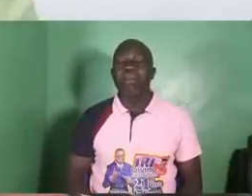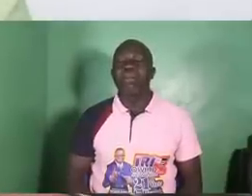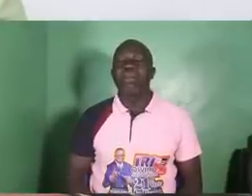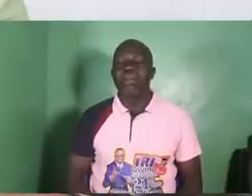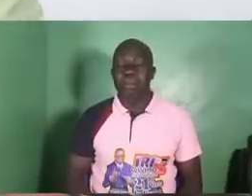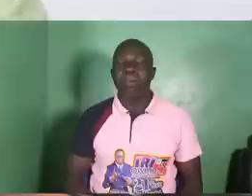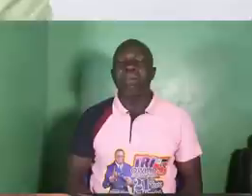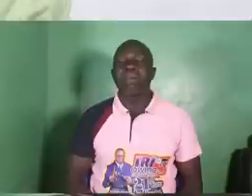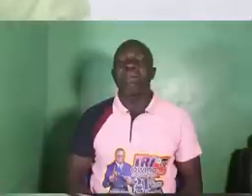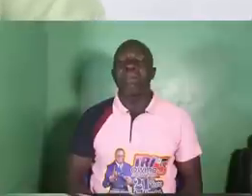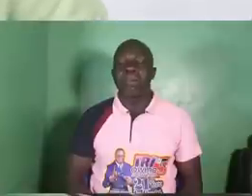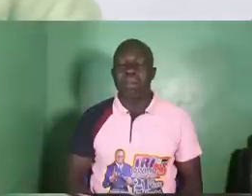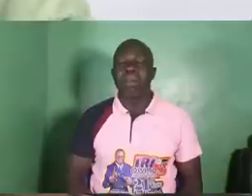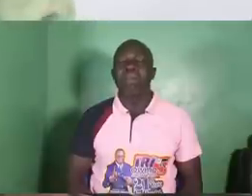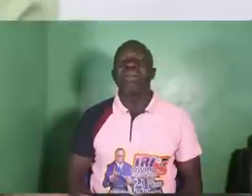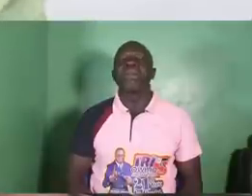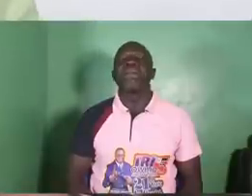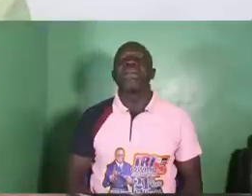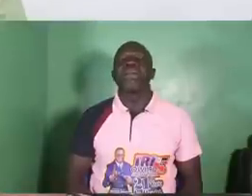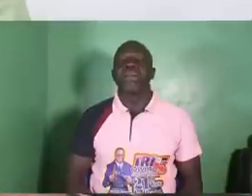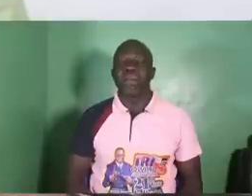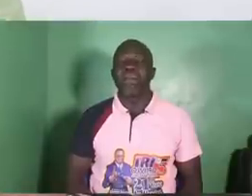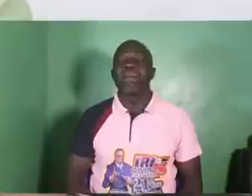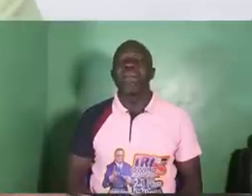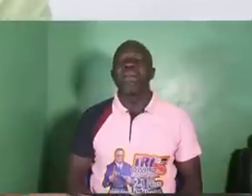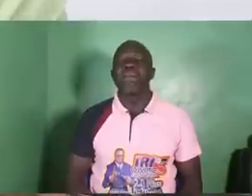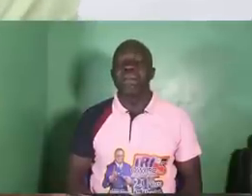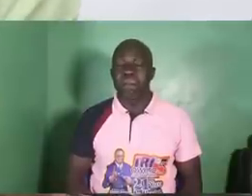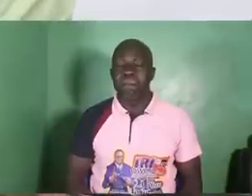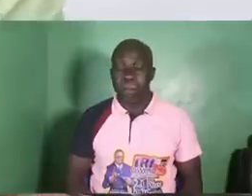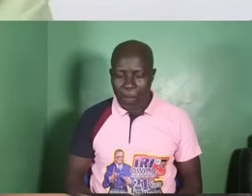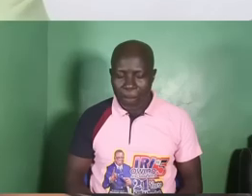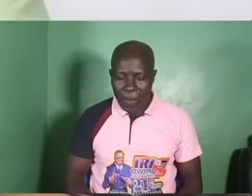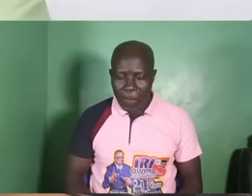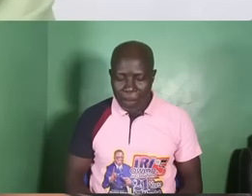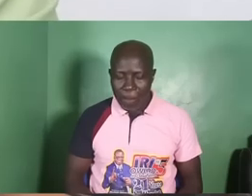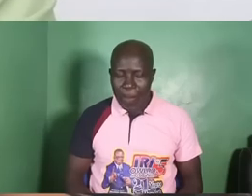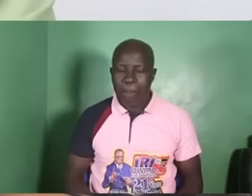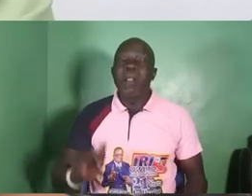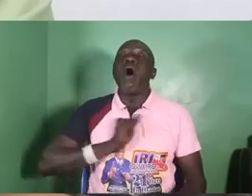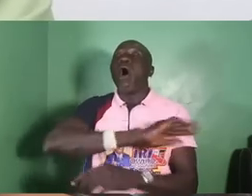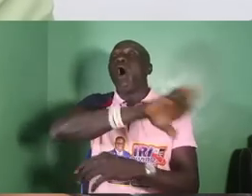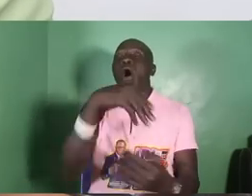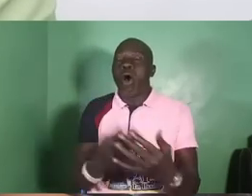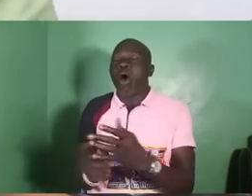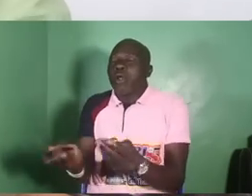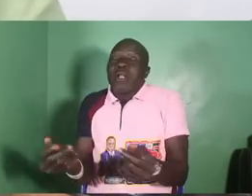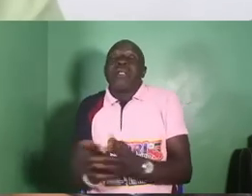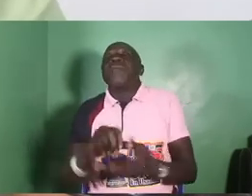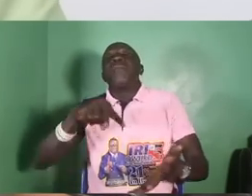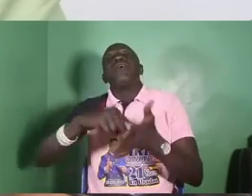Bí odò ńlá ni. Odò orí Fẹ́tẹ̀. Yẹ. Wo. Ilẹ̀ náà síwájú yín. Mo fi ilẹ̀ gbogbo ilẹ̀ tẹ́lẹ̀